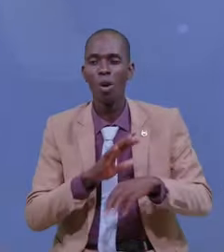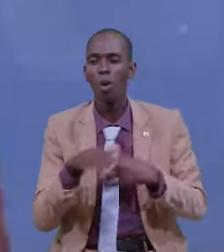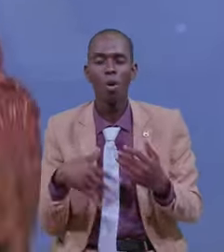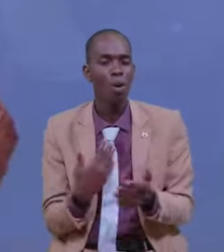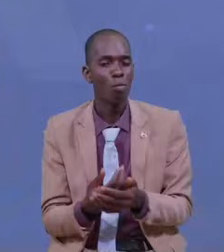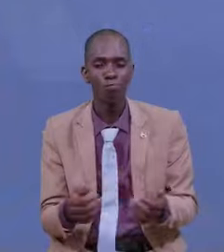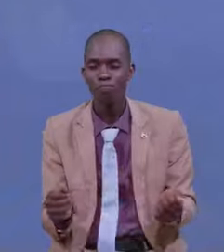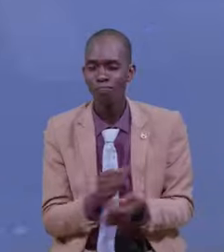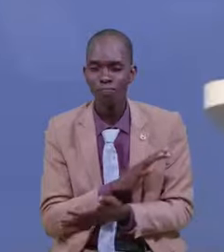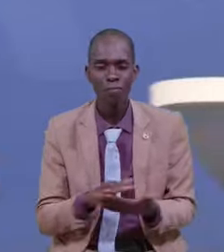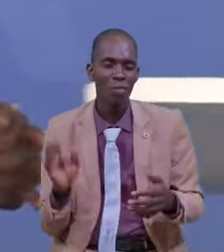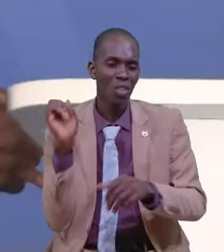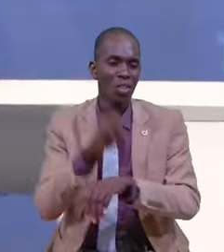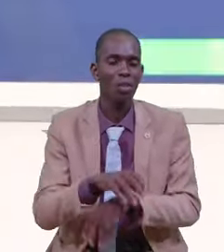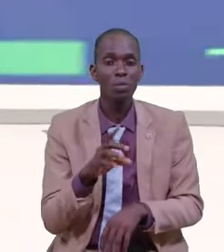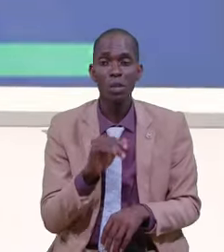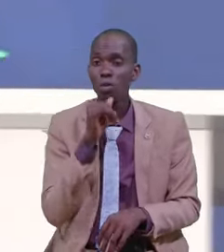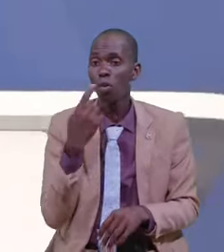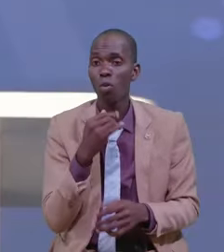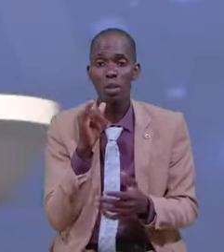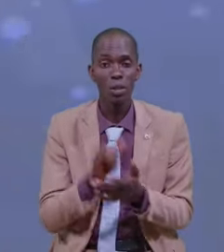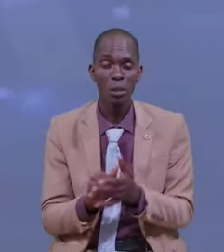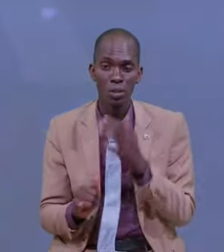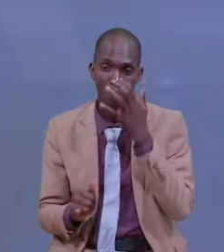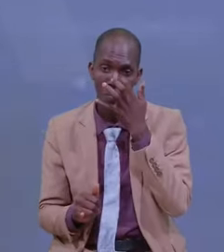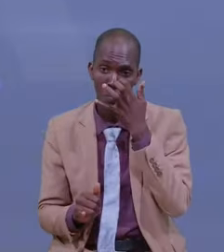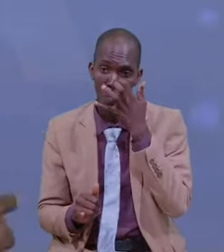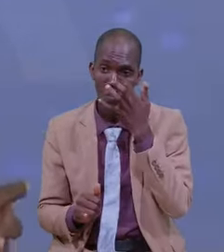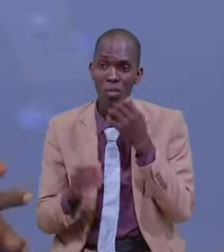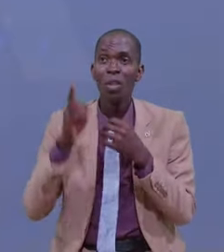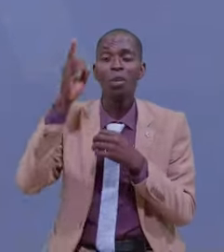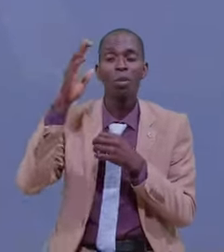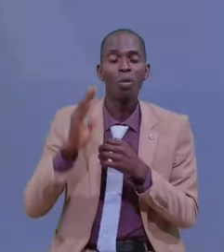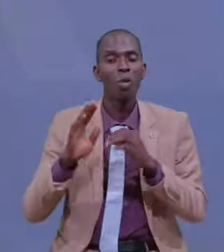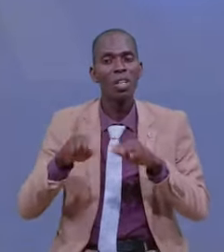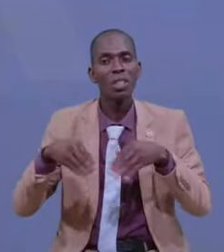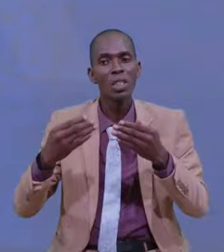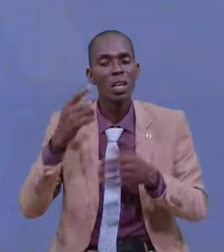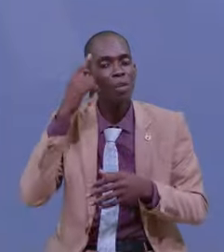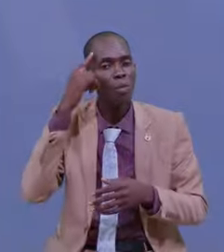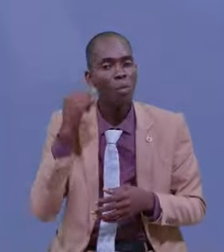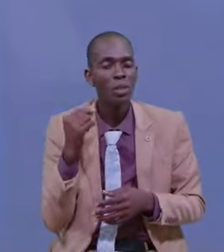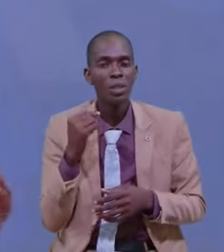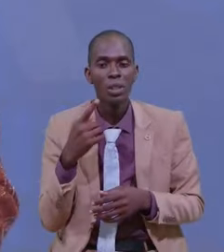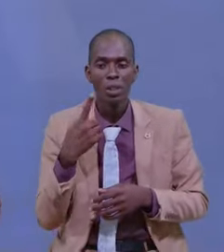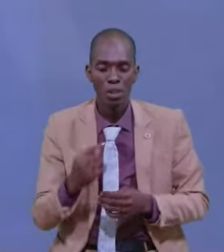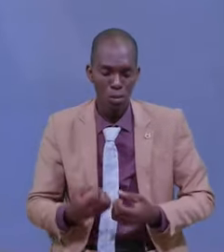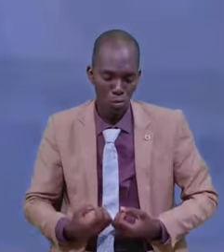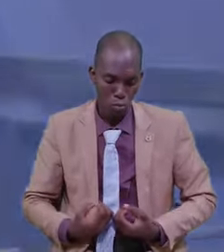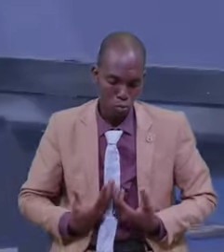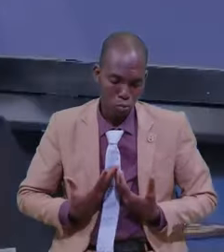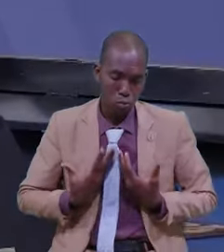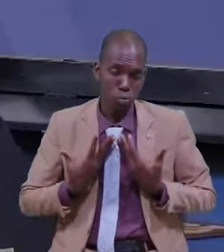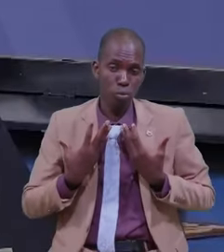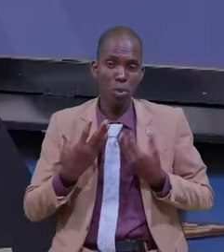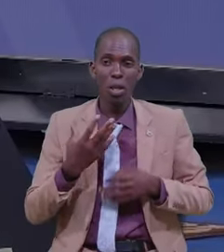routed. Not only that, the Lord gave him the inspiration and the